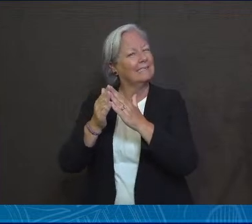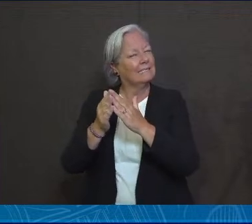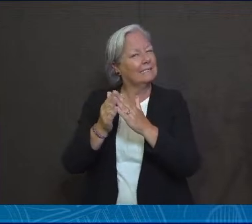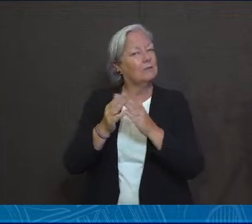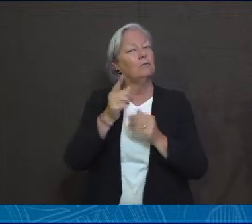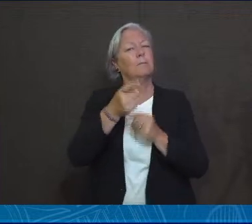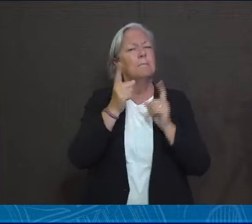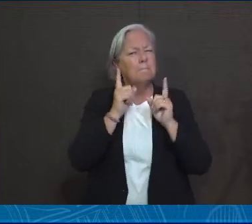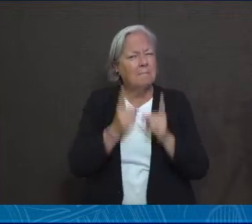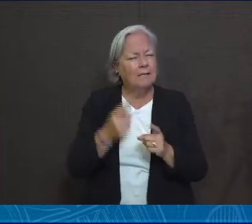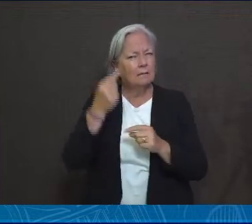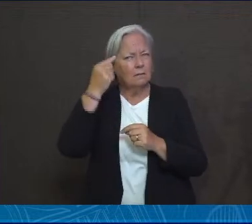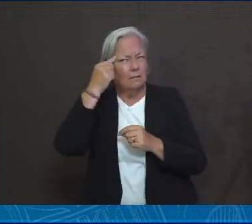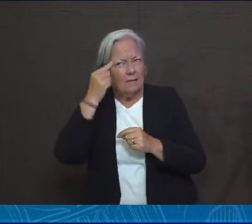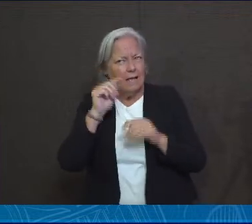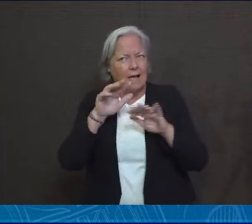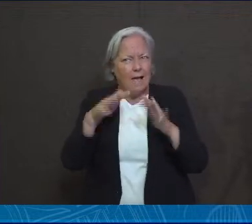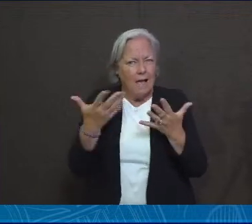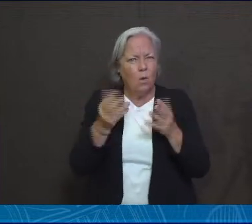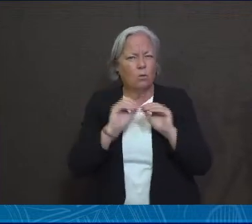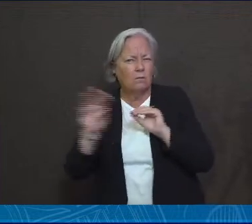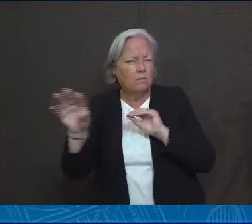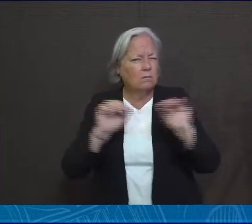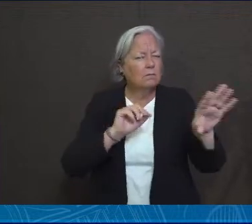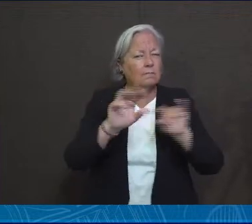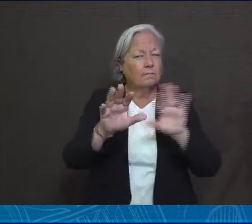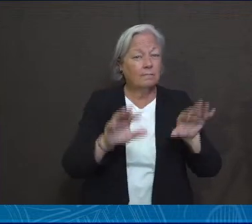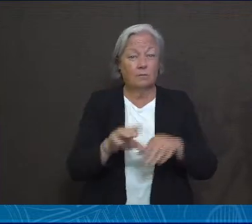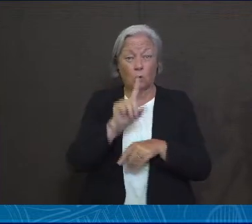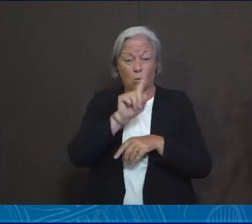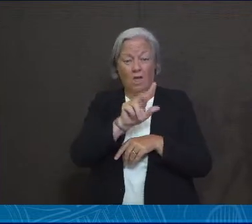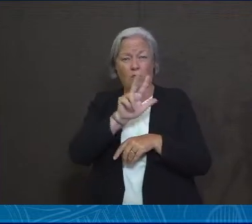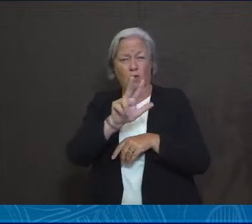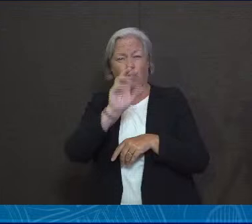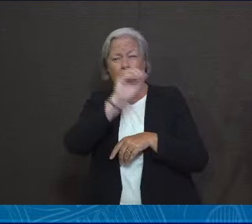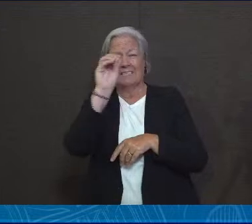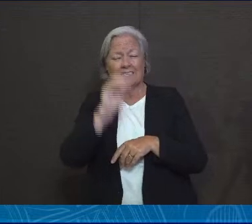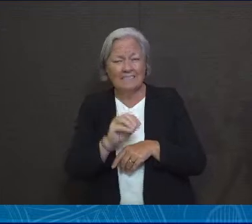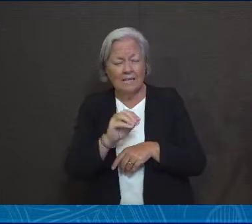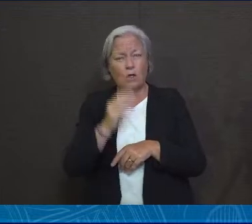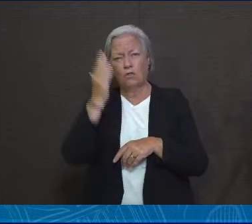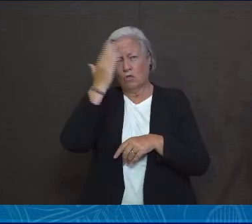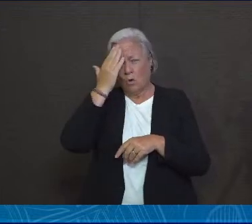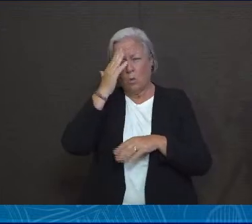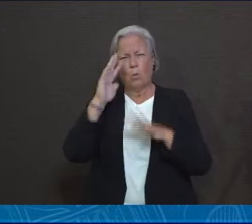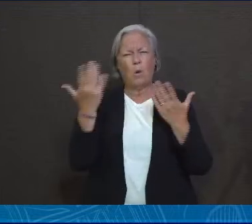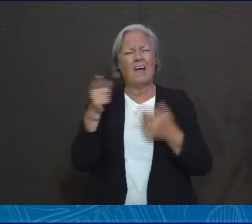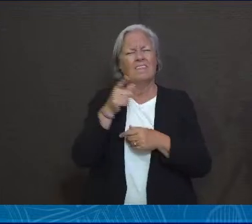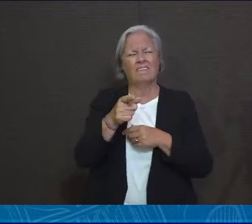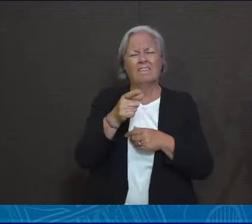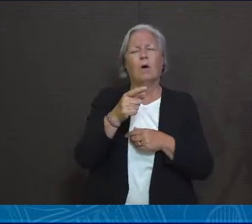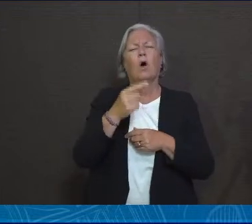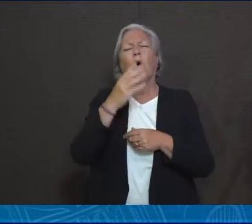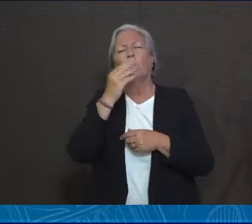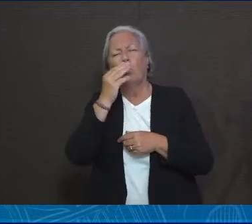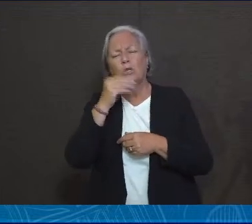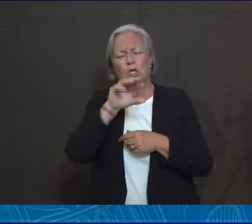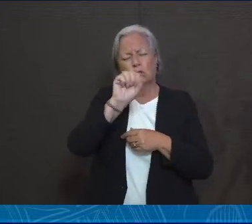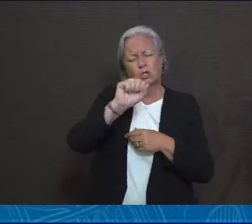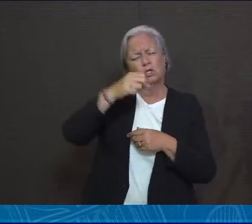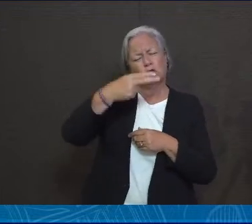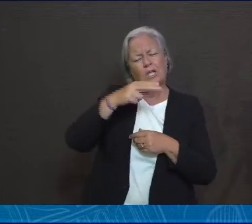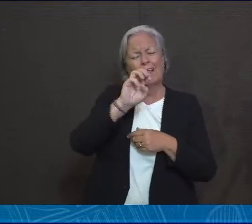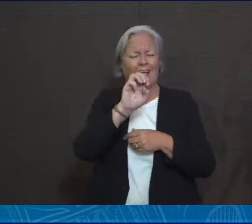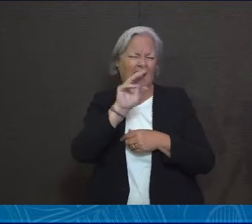testing language that we use. Only 13% of people knew what a watershed was. 33% thought it was a shed that held water. So